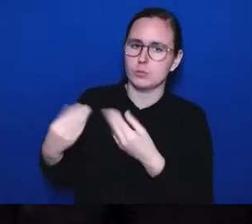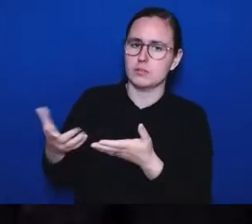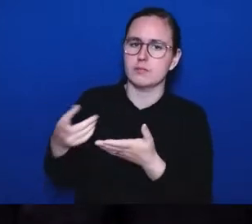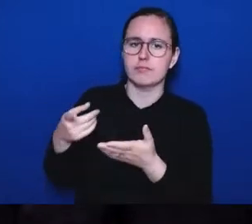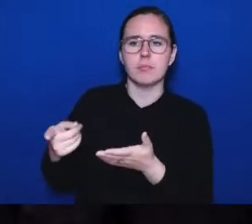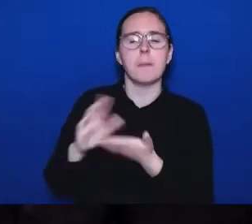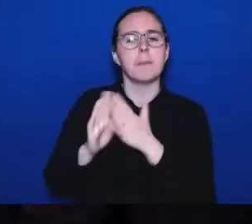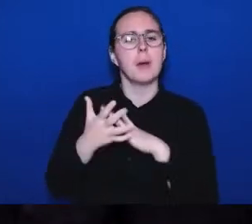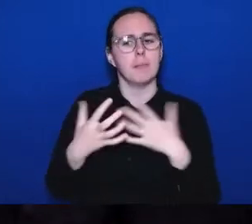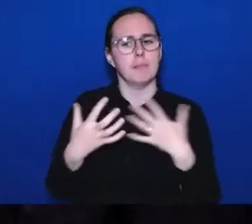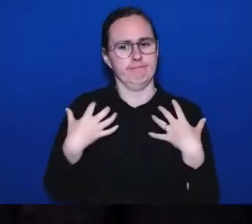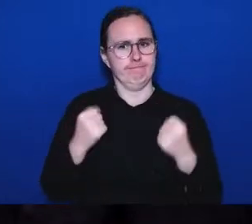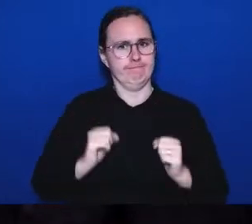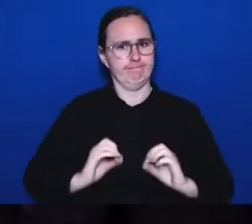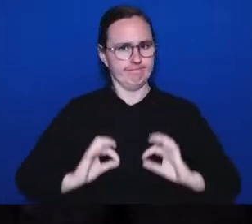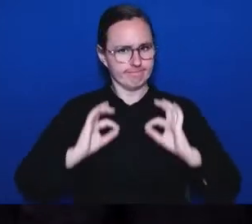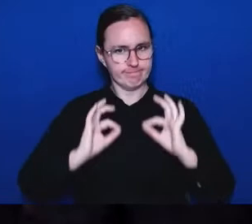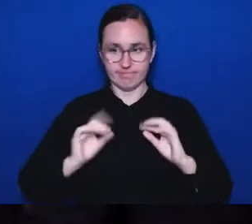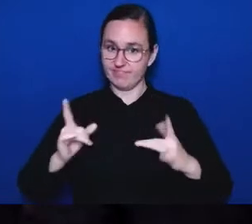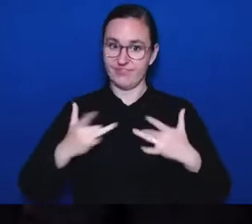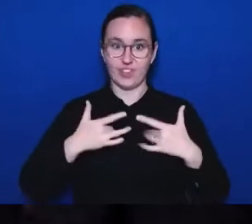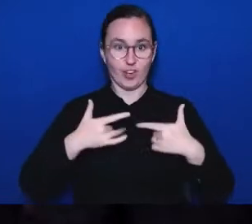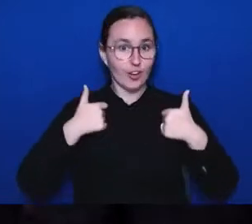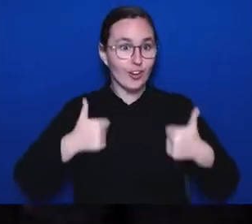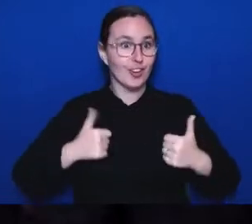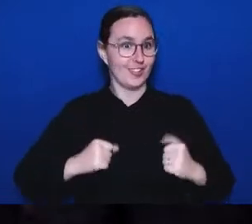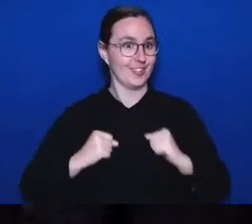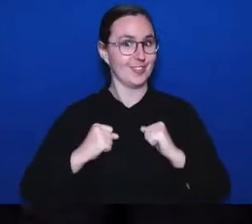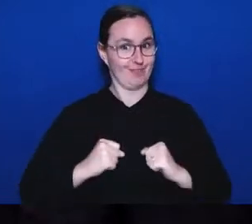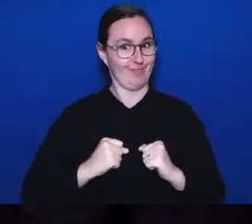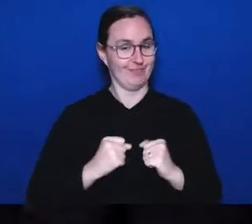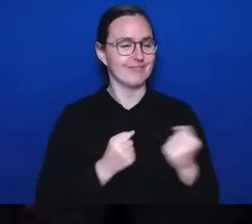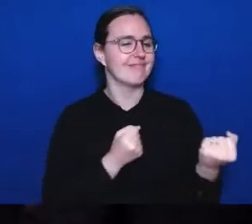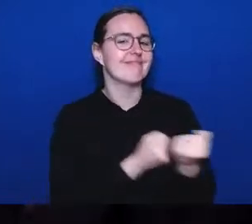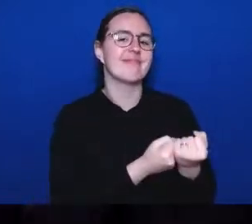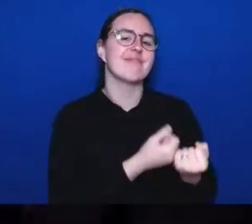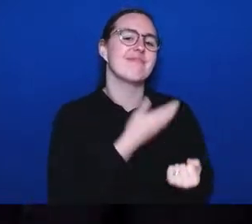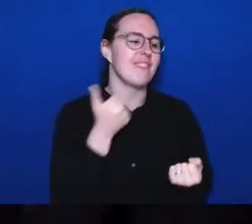healthier patients. And this is the way that we need to be working.